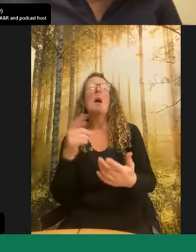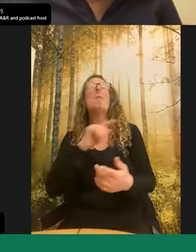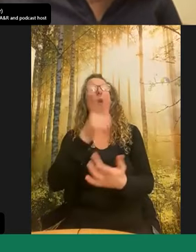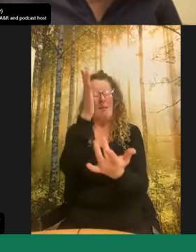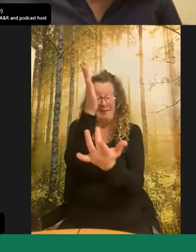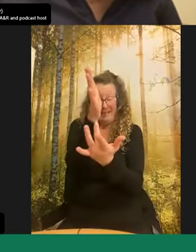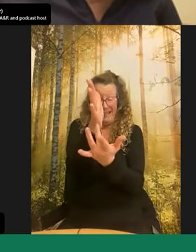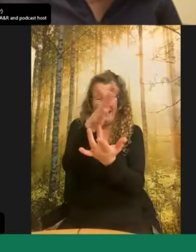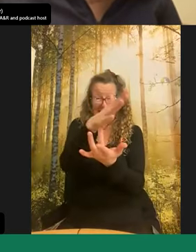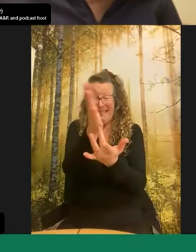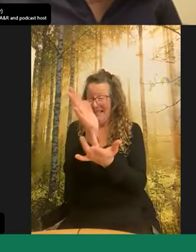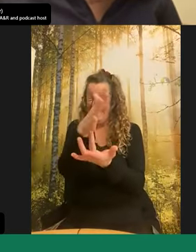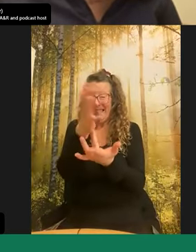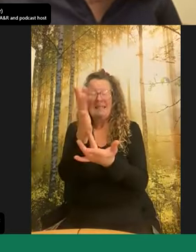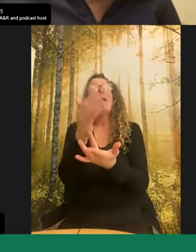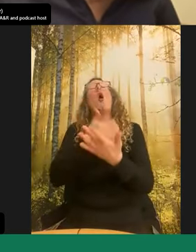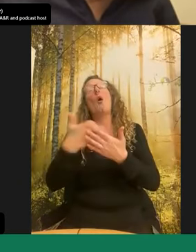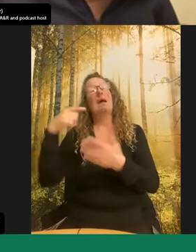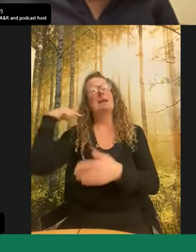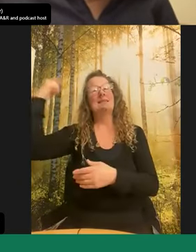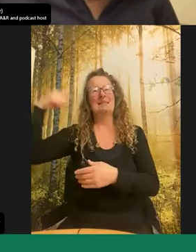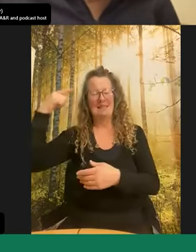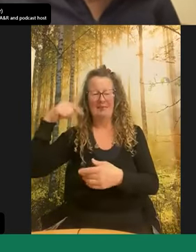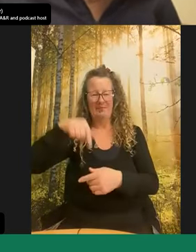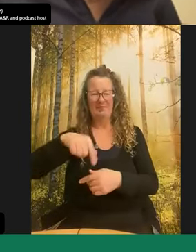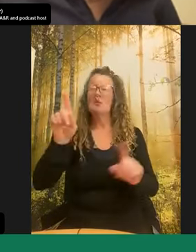But I mean, when I think about